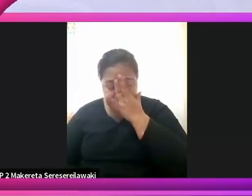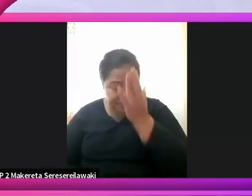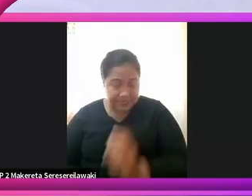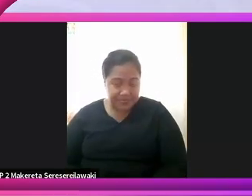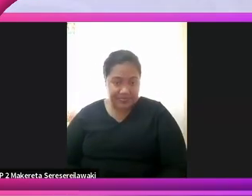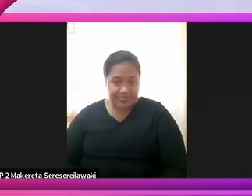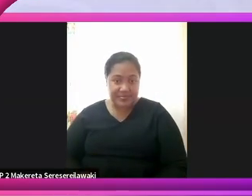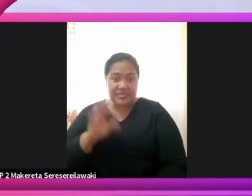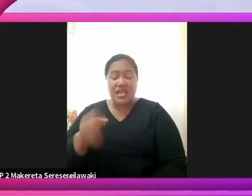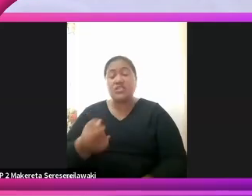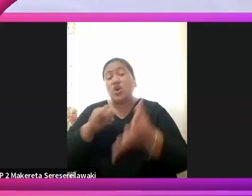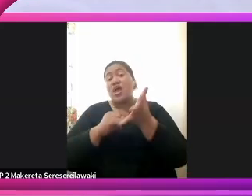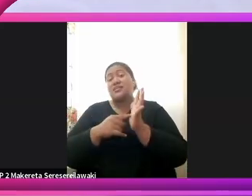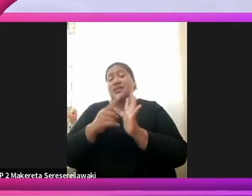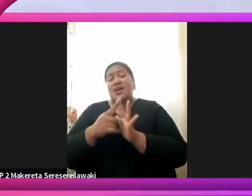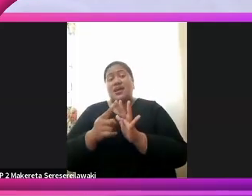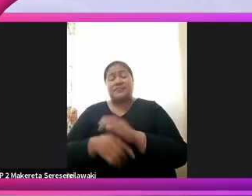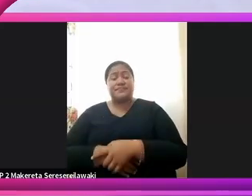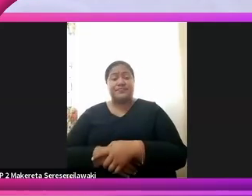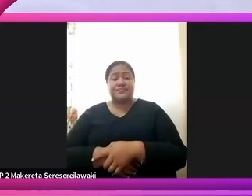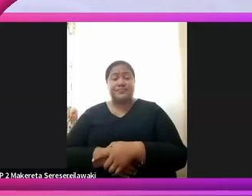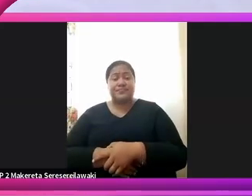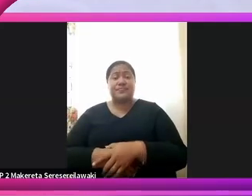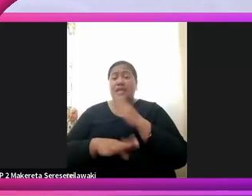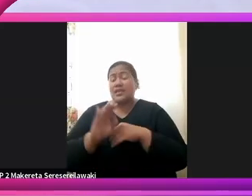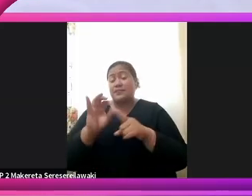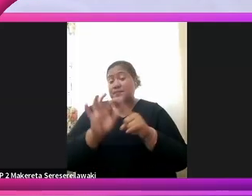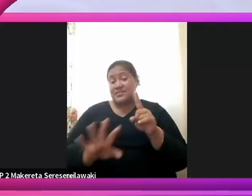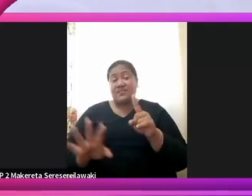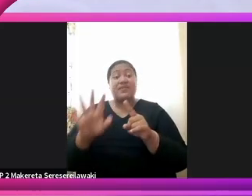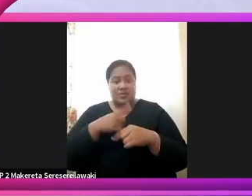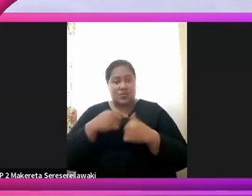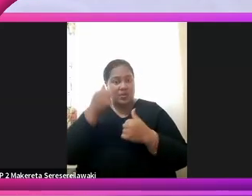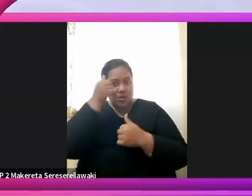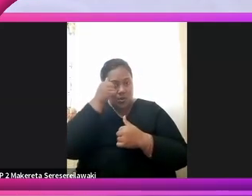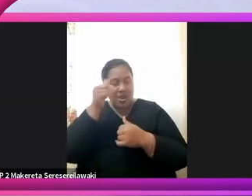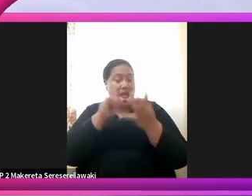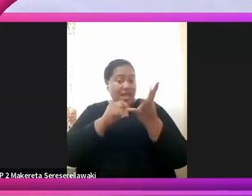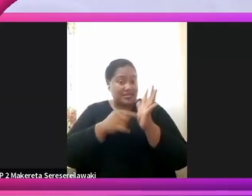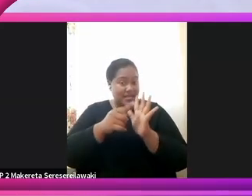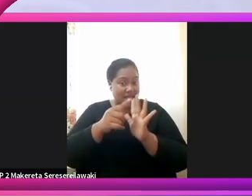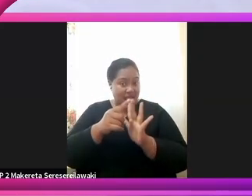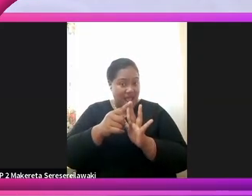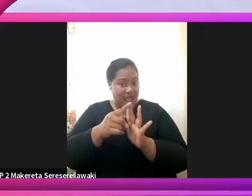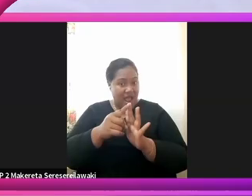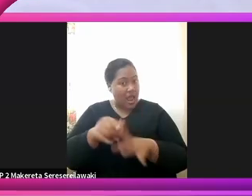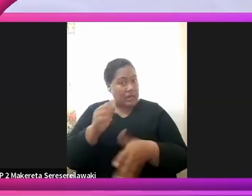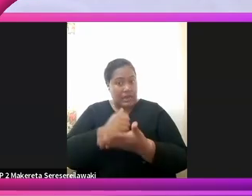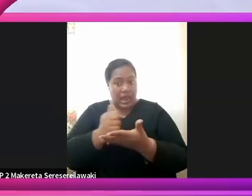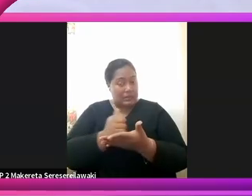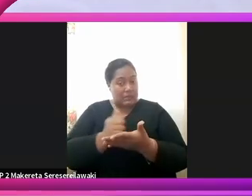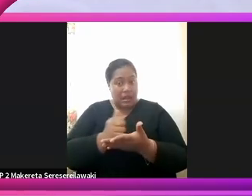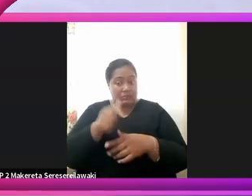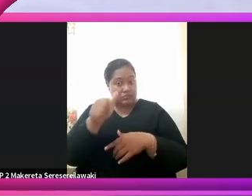So STI in the Pacific, we know that STI prevalent in the Pacific is very high. It's